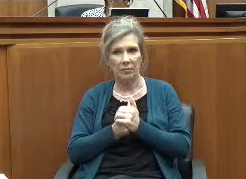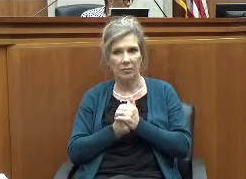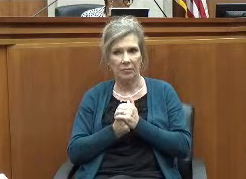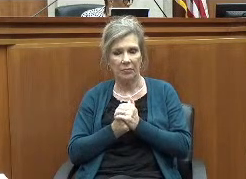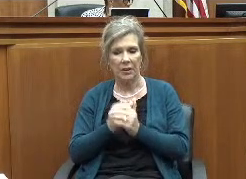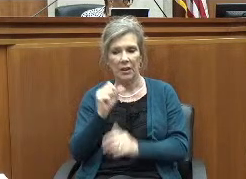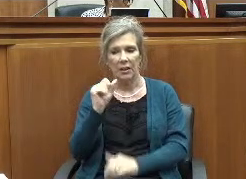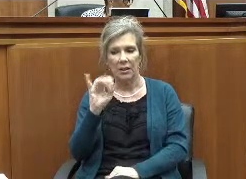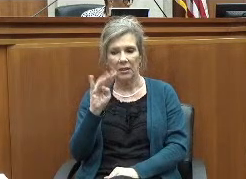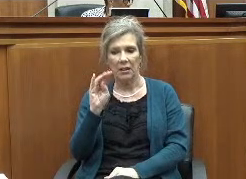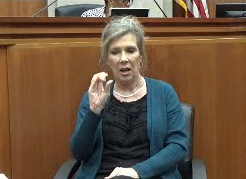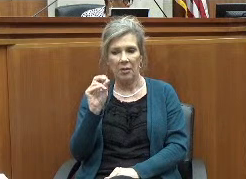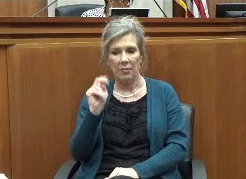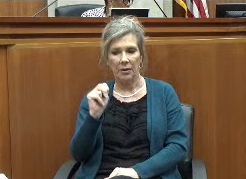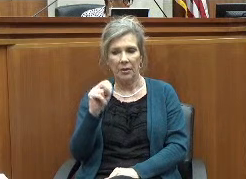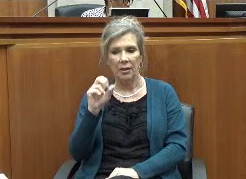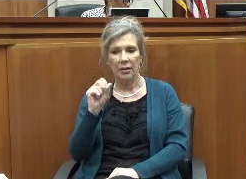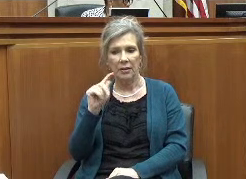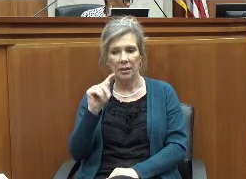Simon St. Pierre,